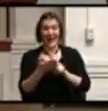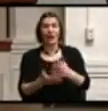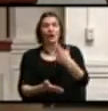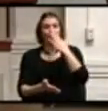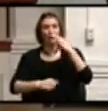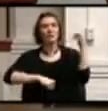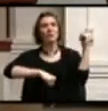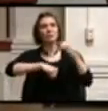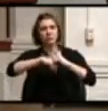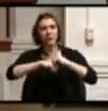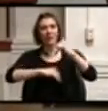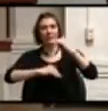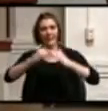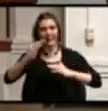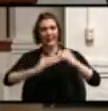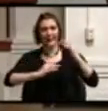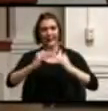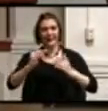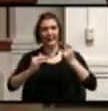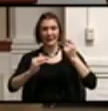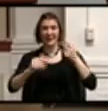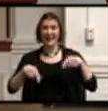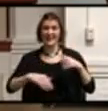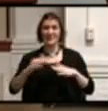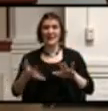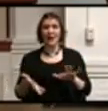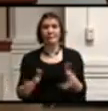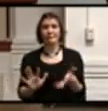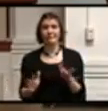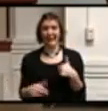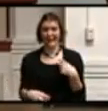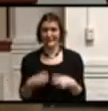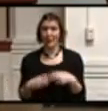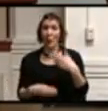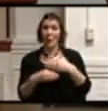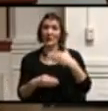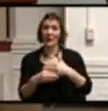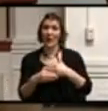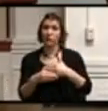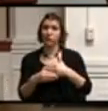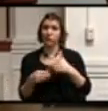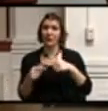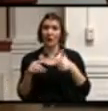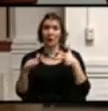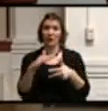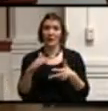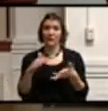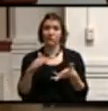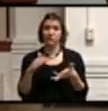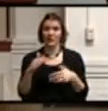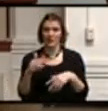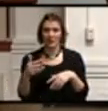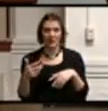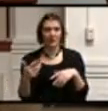facility, which has its own issues, windows, garage,